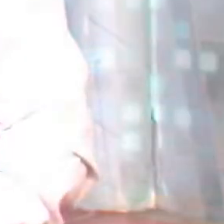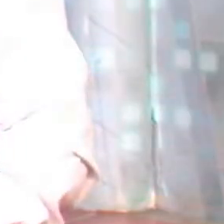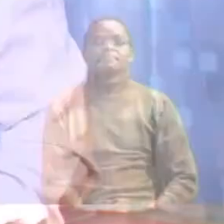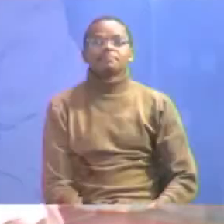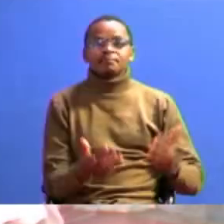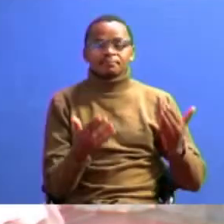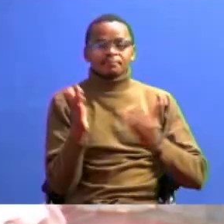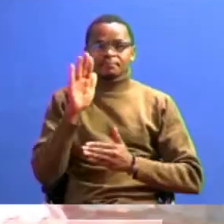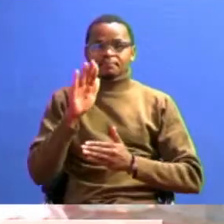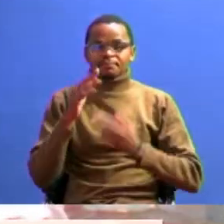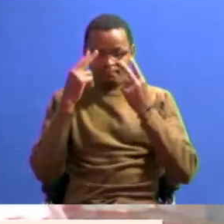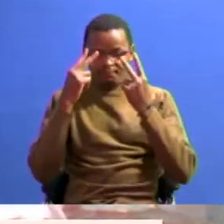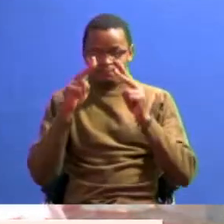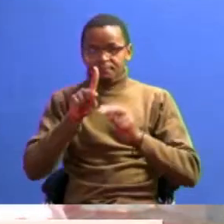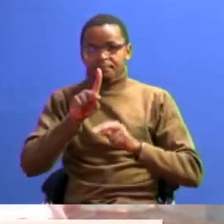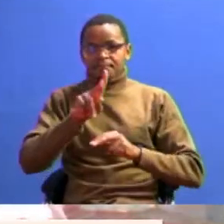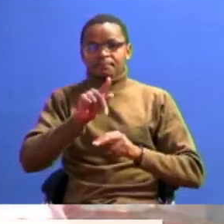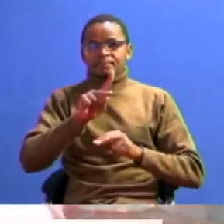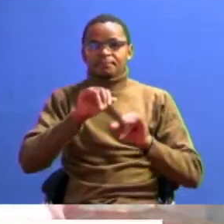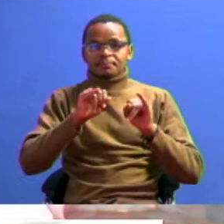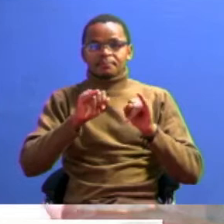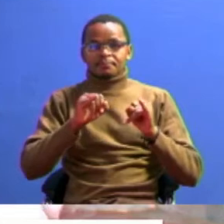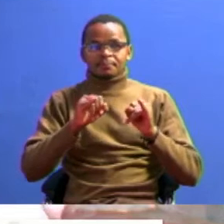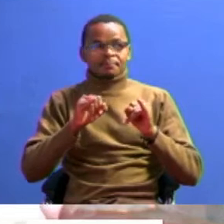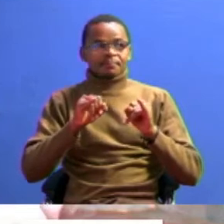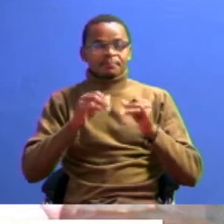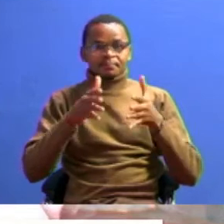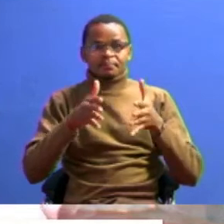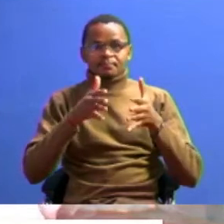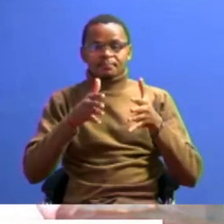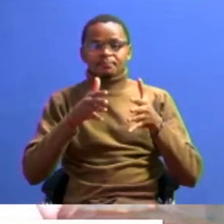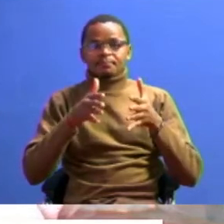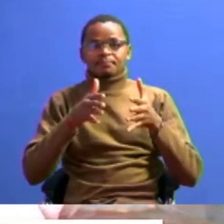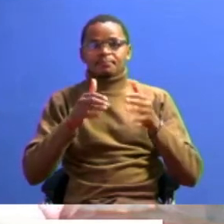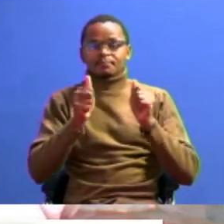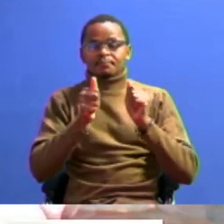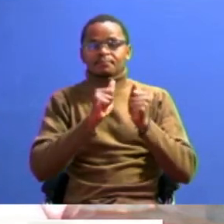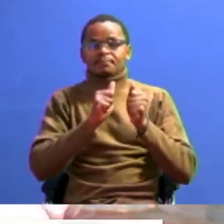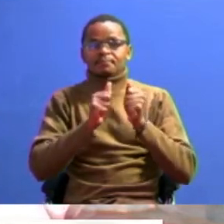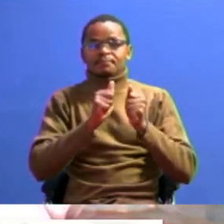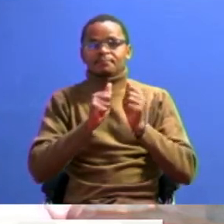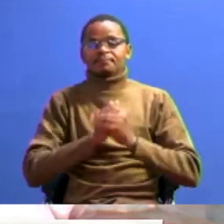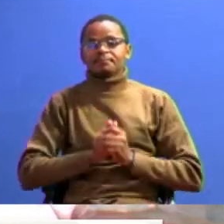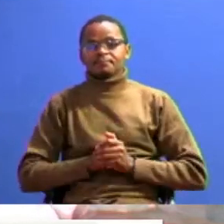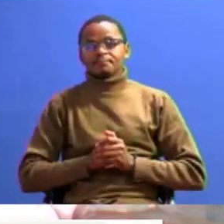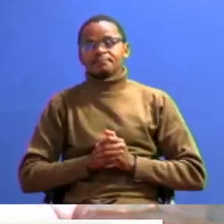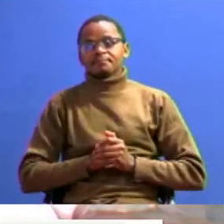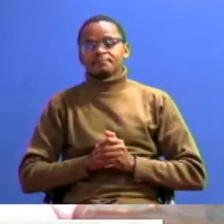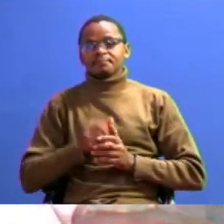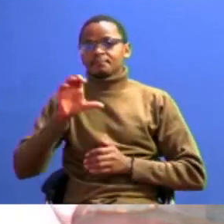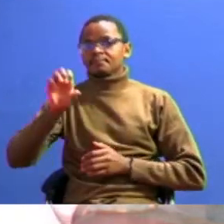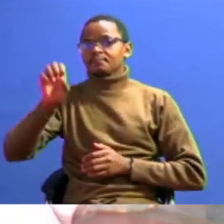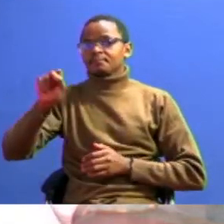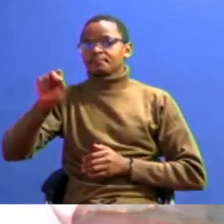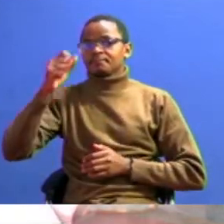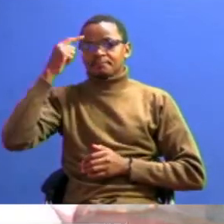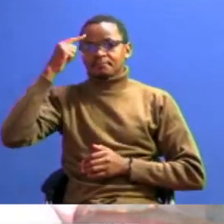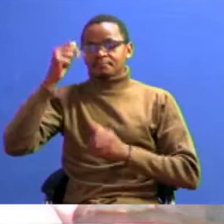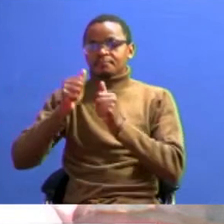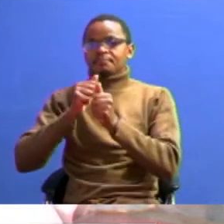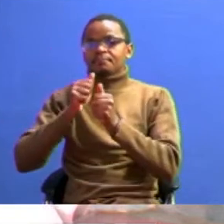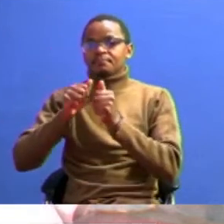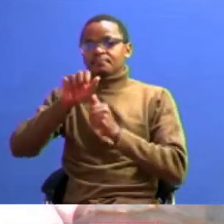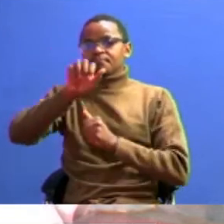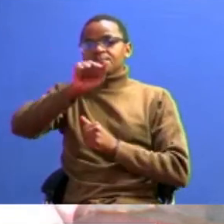Welcome back. You're still watching KUTV Primetime News, and if you're watching this, you're watching Sports News. The Cabinet Secretary for Sports,